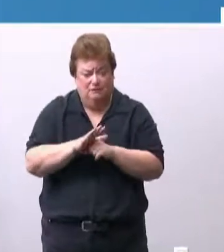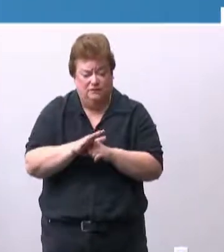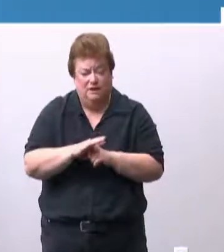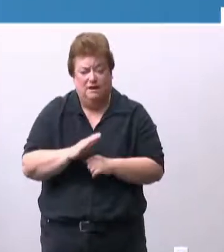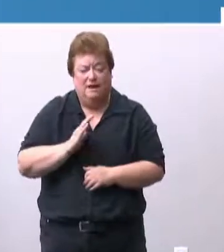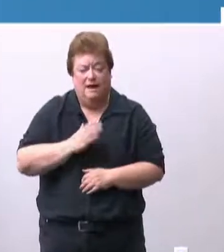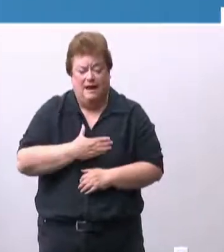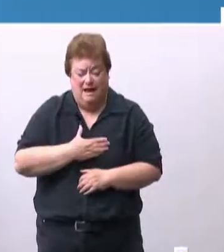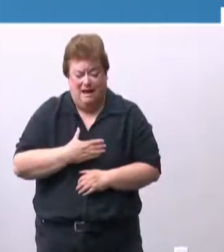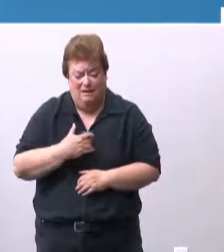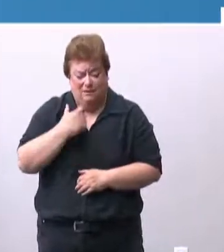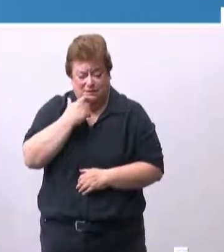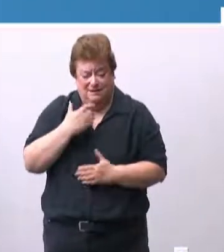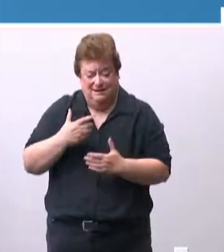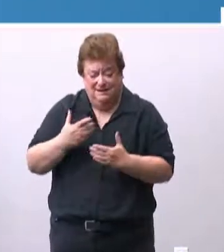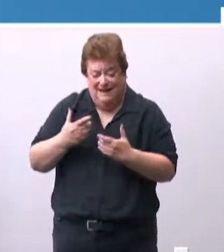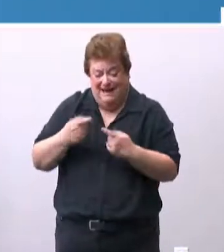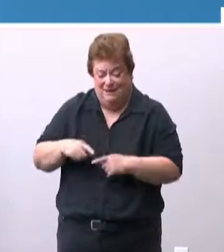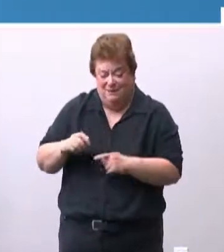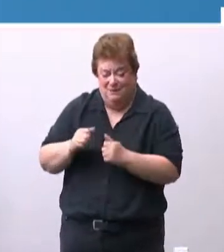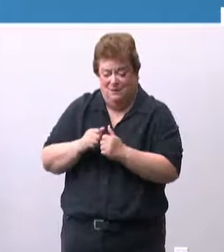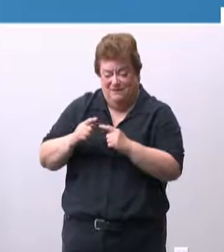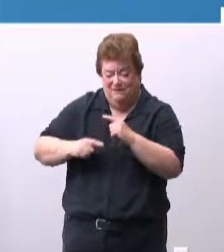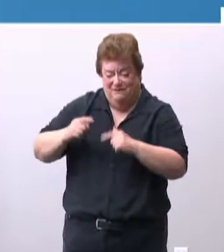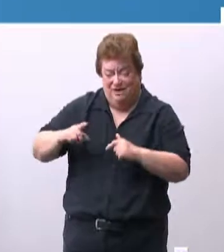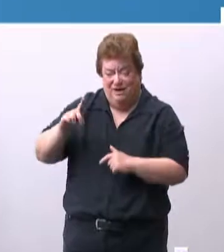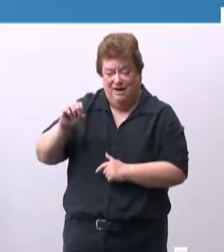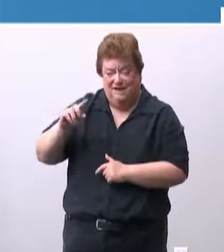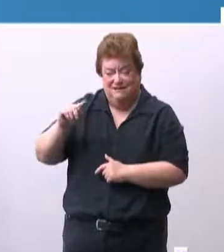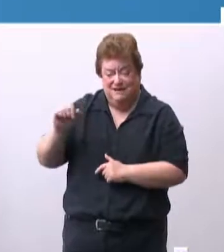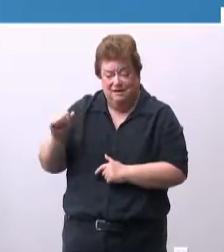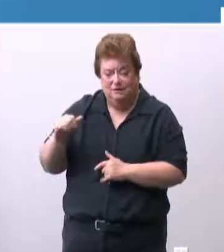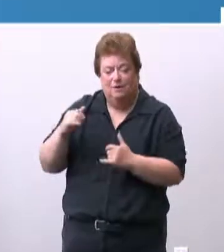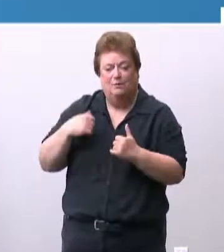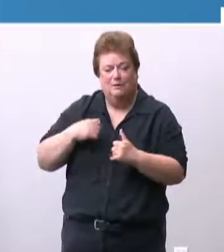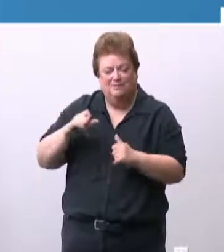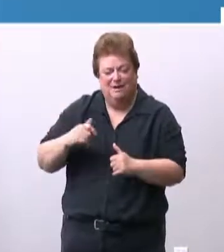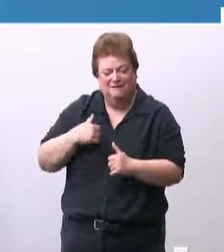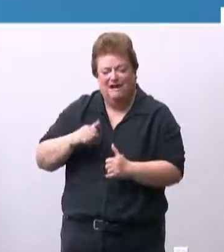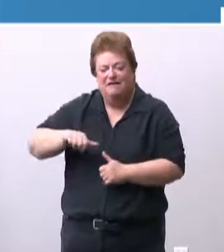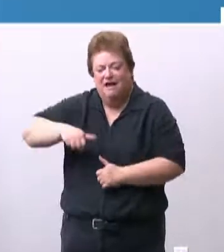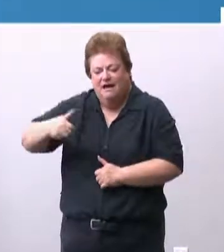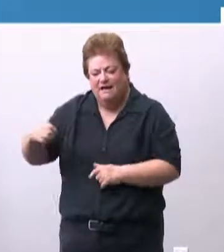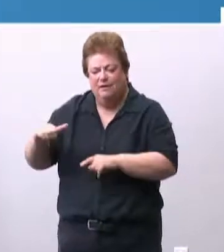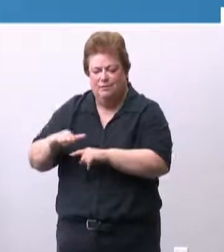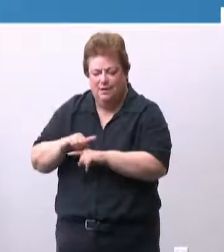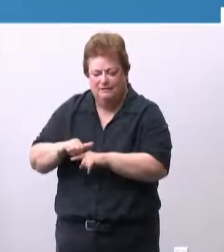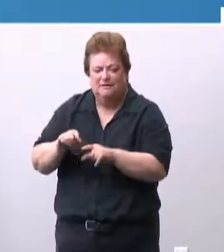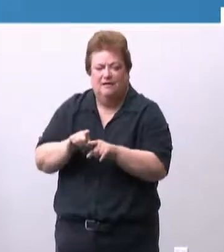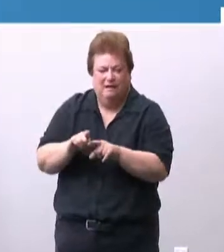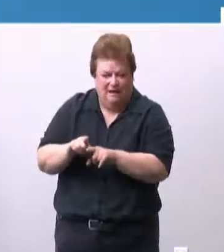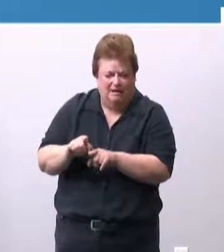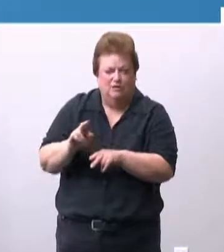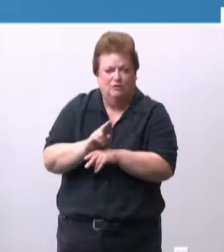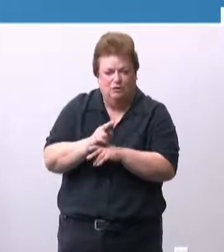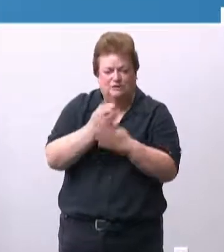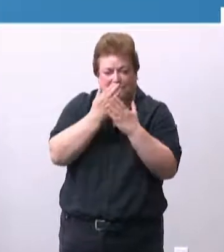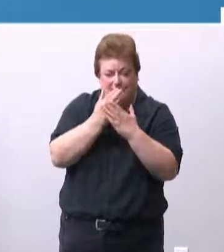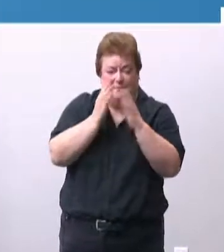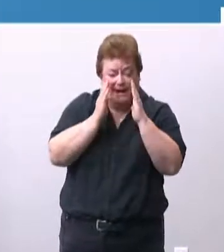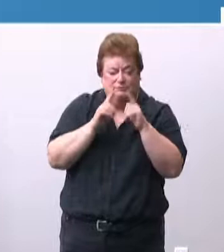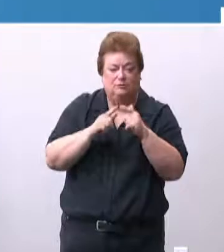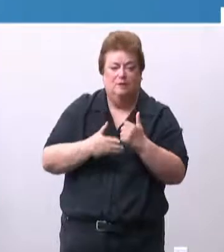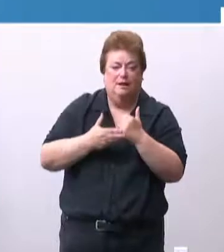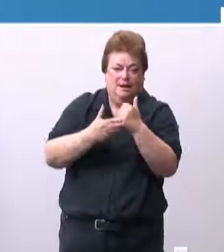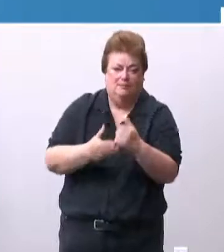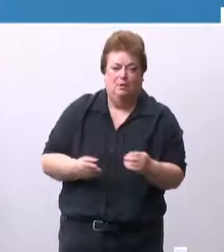Delta variant-driven surge has necessitated that we use other proven public health practices, like masking, to help protect our